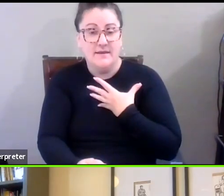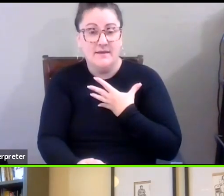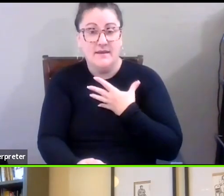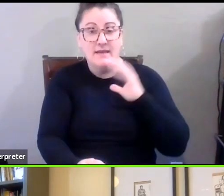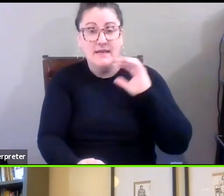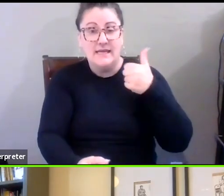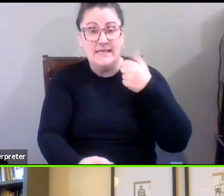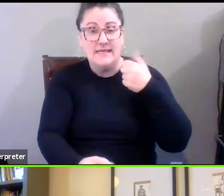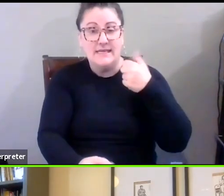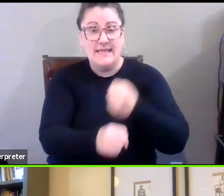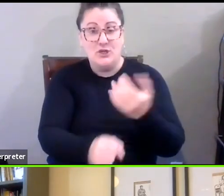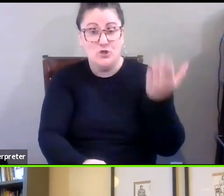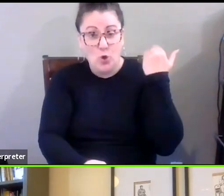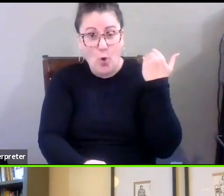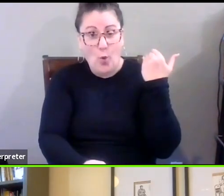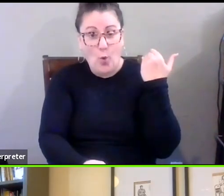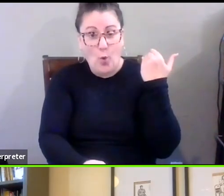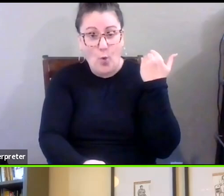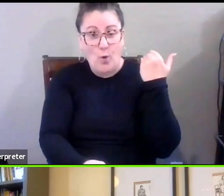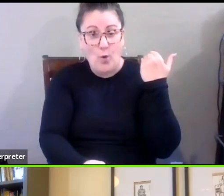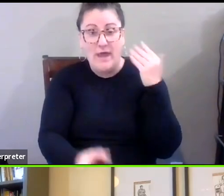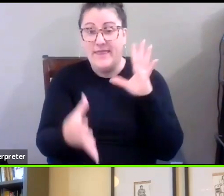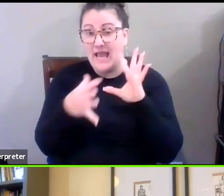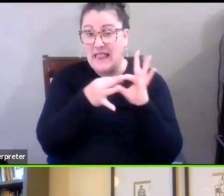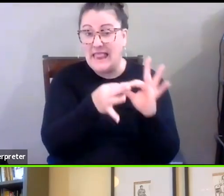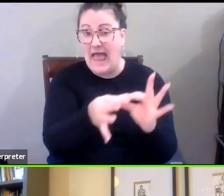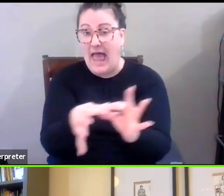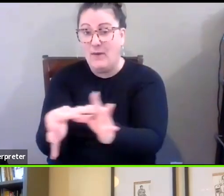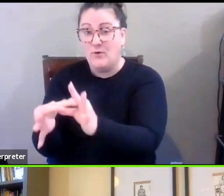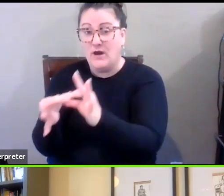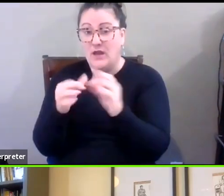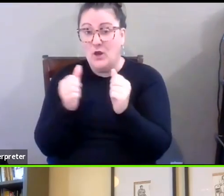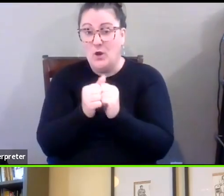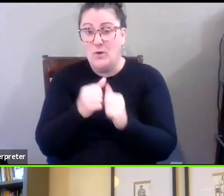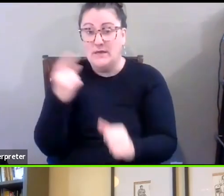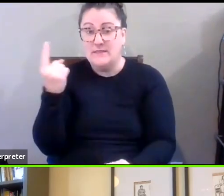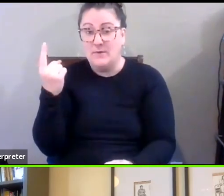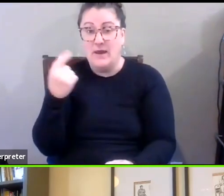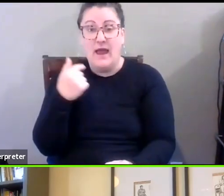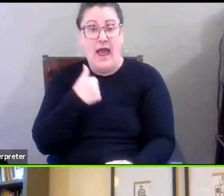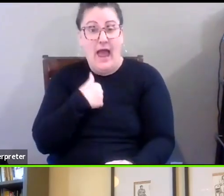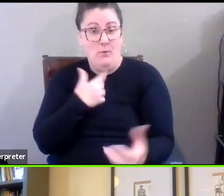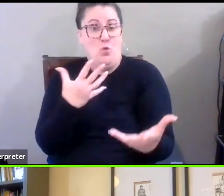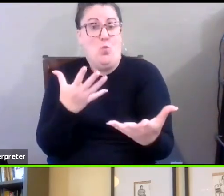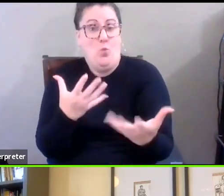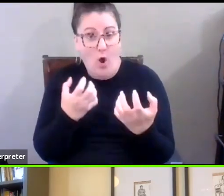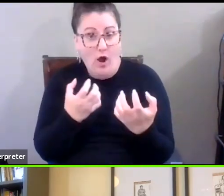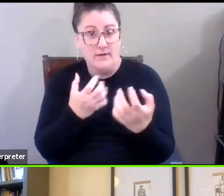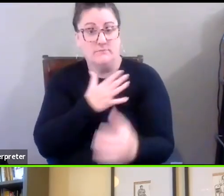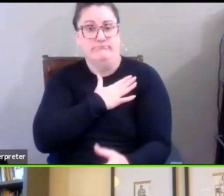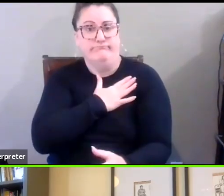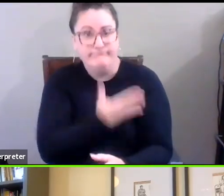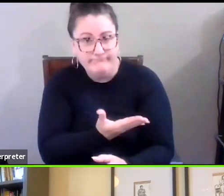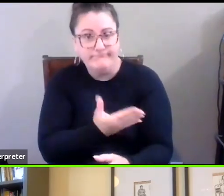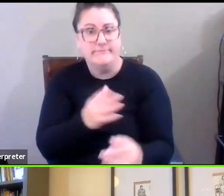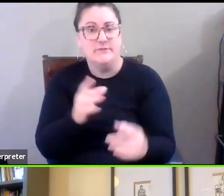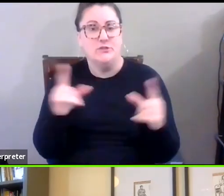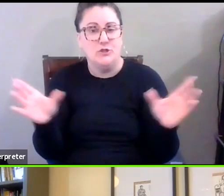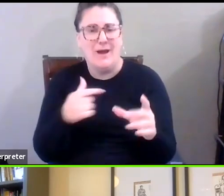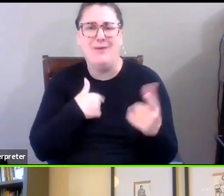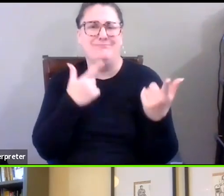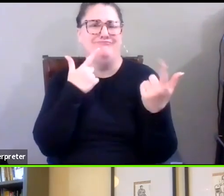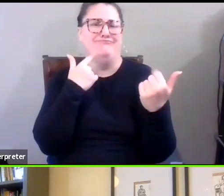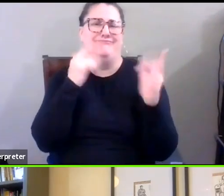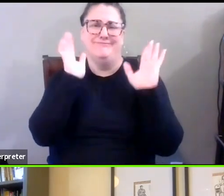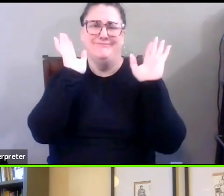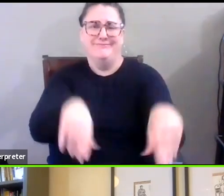years ago that collaborating with someone was something that I would want to do, I would laugh you